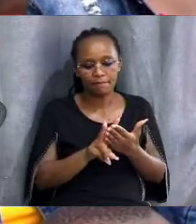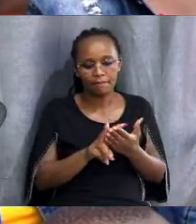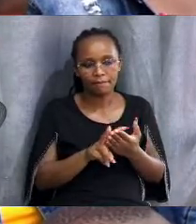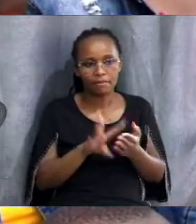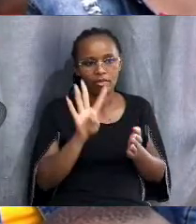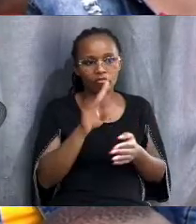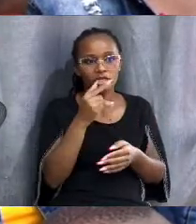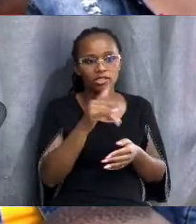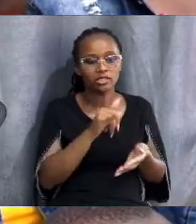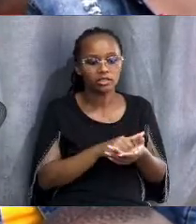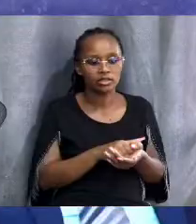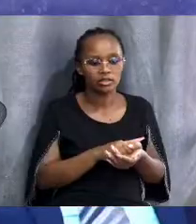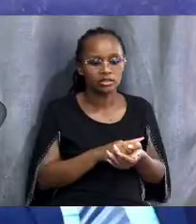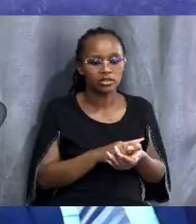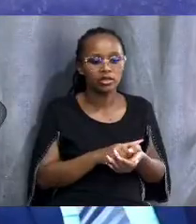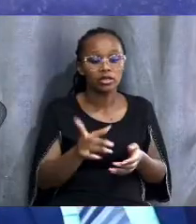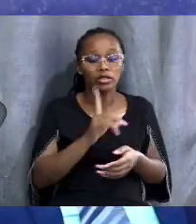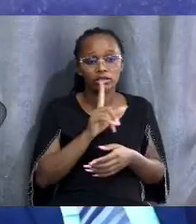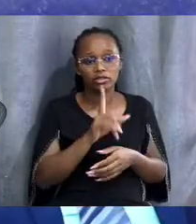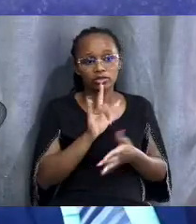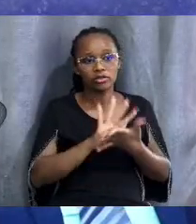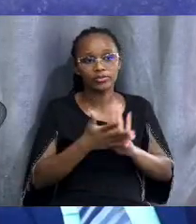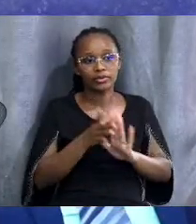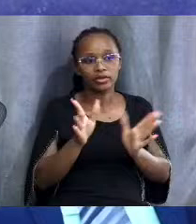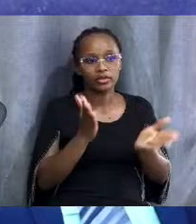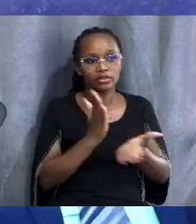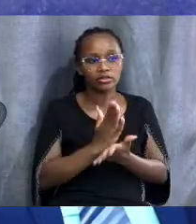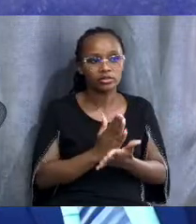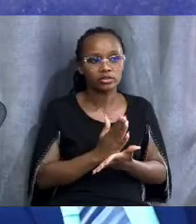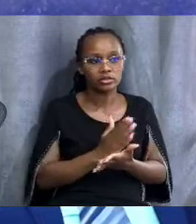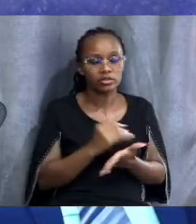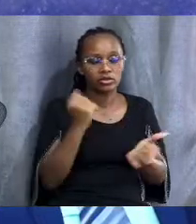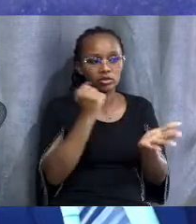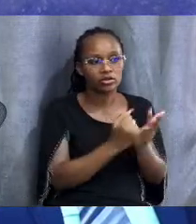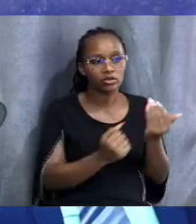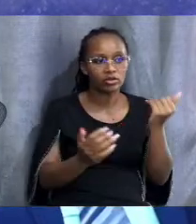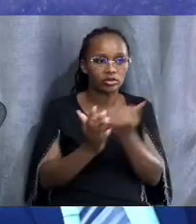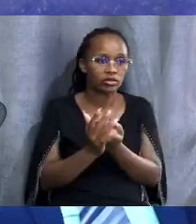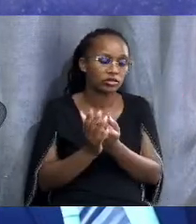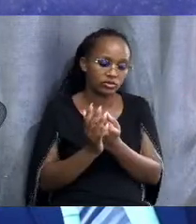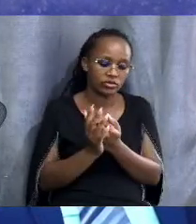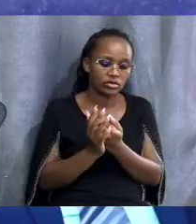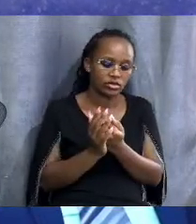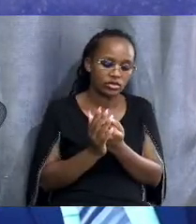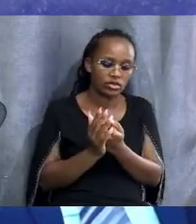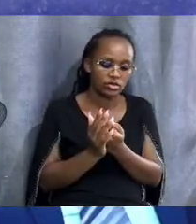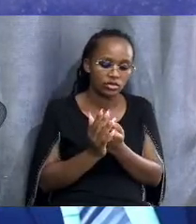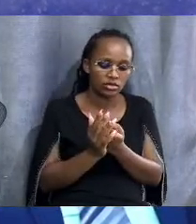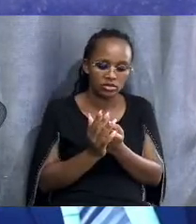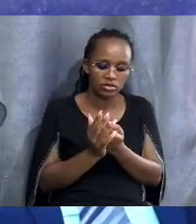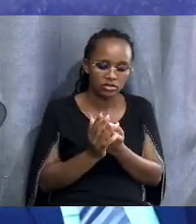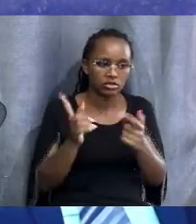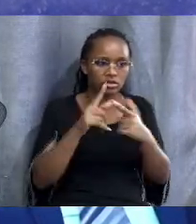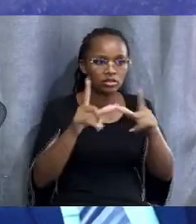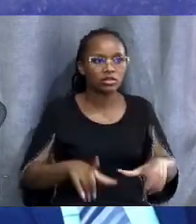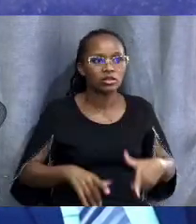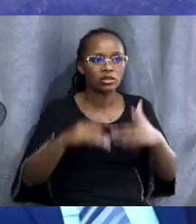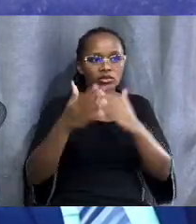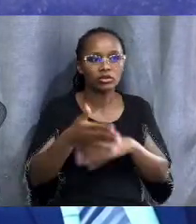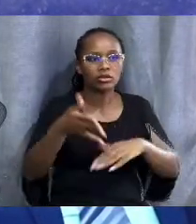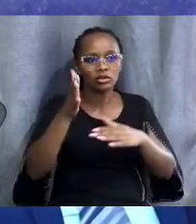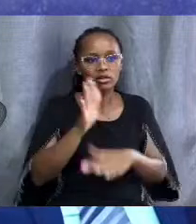verse 4, it says, "For to be sure, he was crucified in weakness, yet he lives by